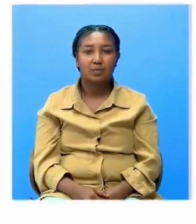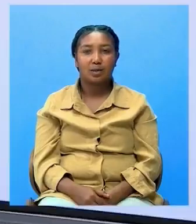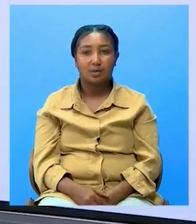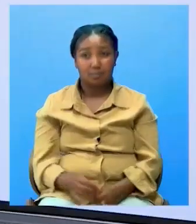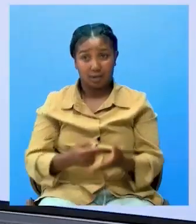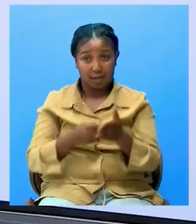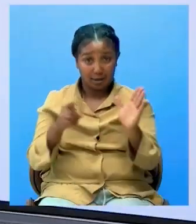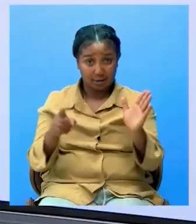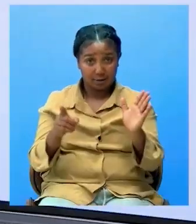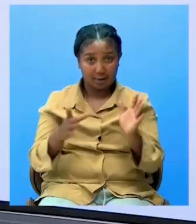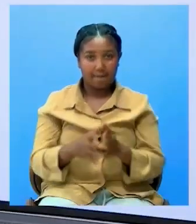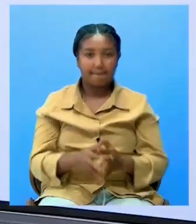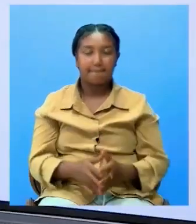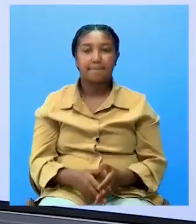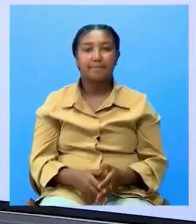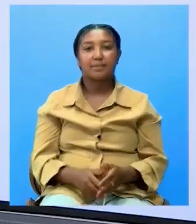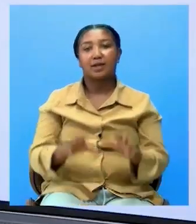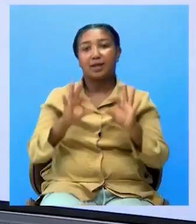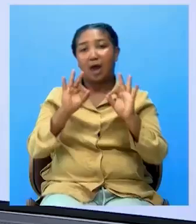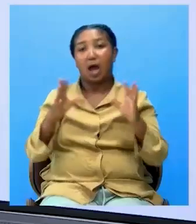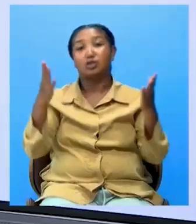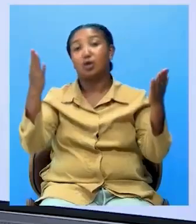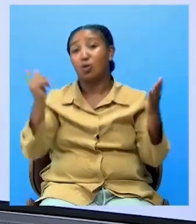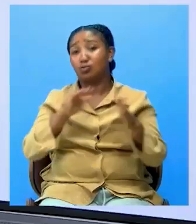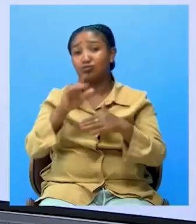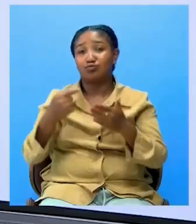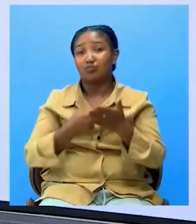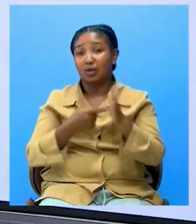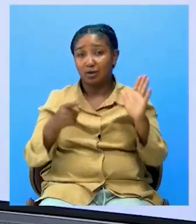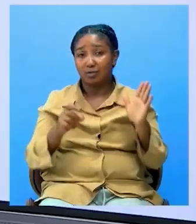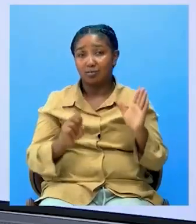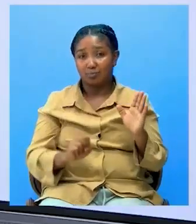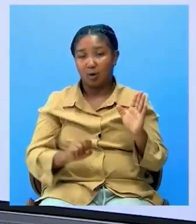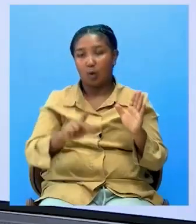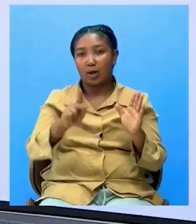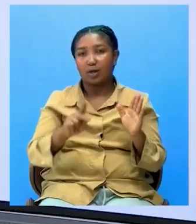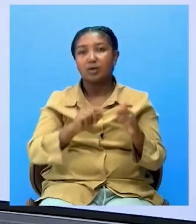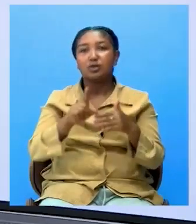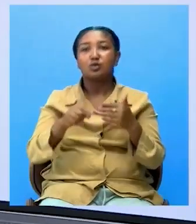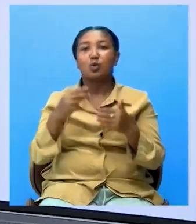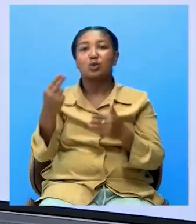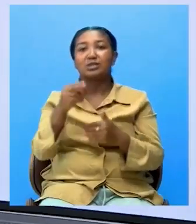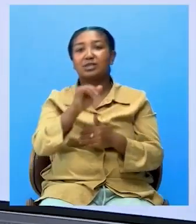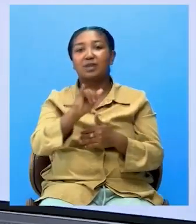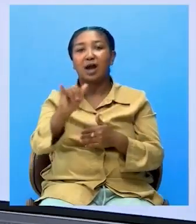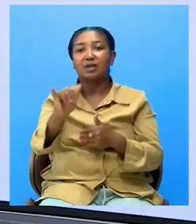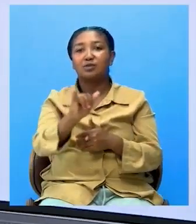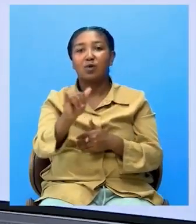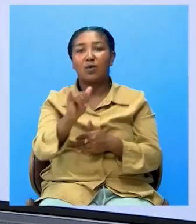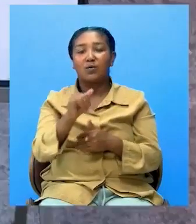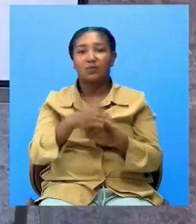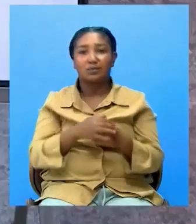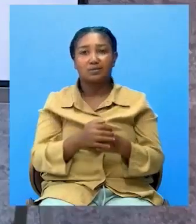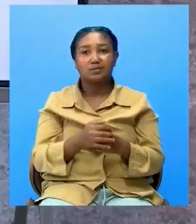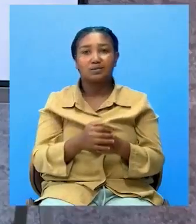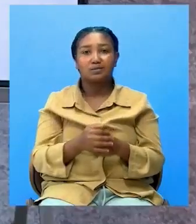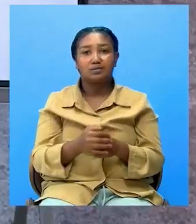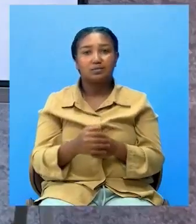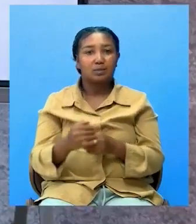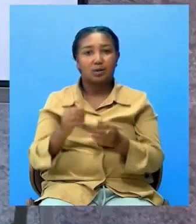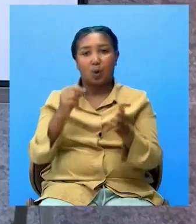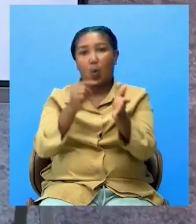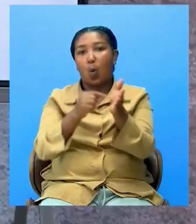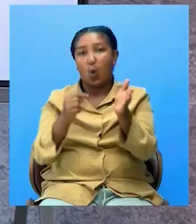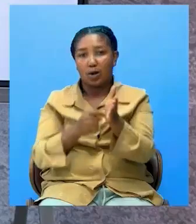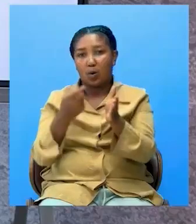Is it clear? Nice, I hope it's clear. Good. So we use such kinds of column,